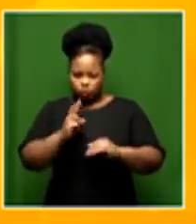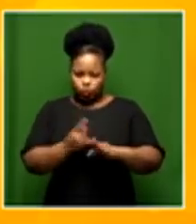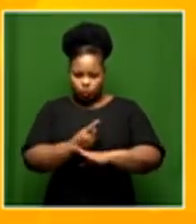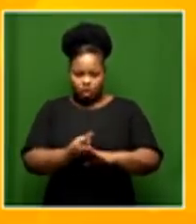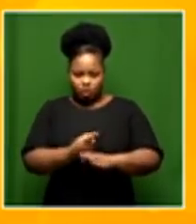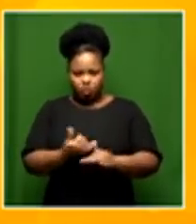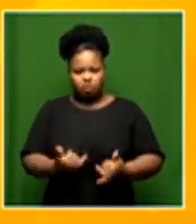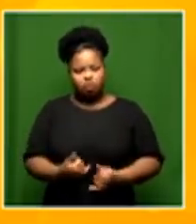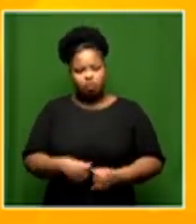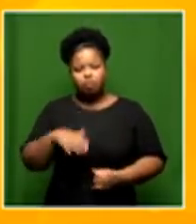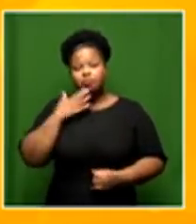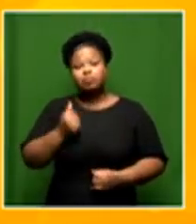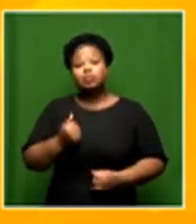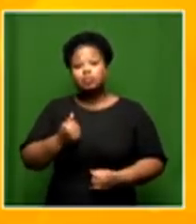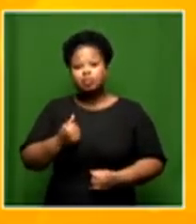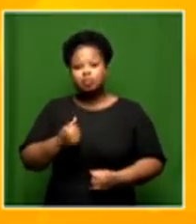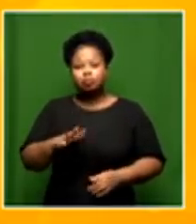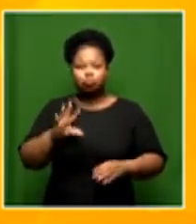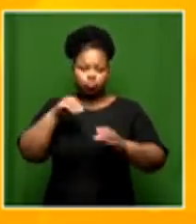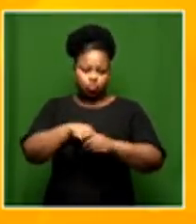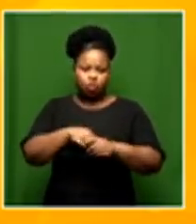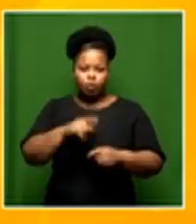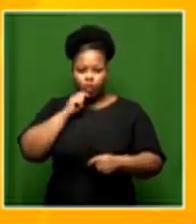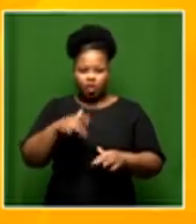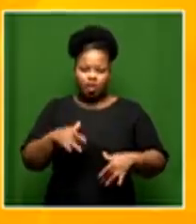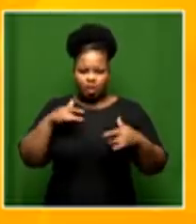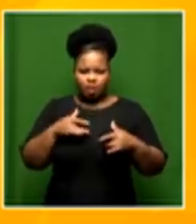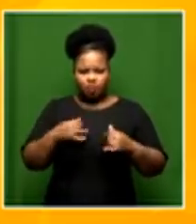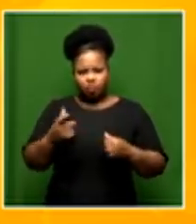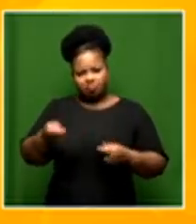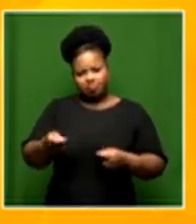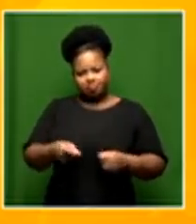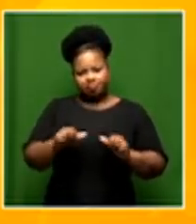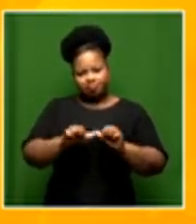and please do join Morning Live and make sure that you are tuned in.